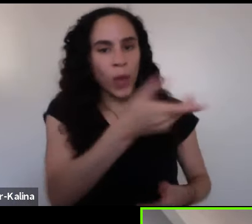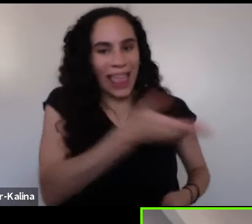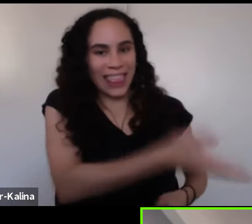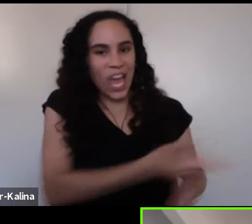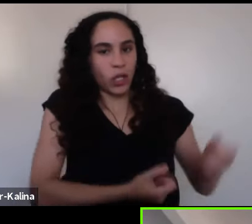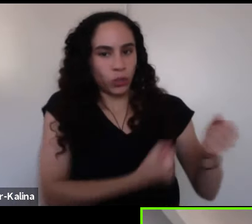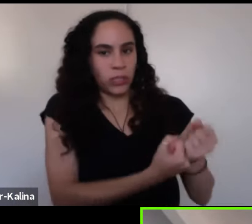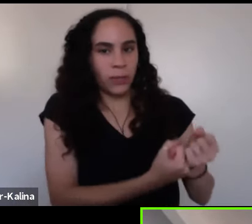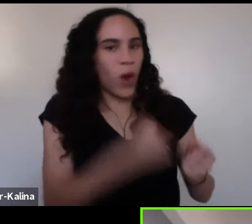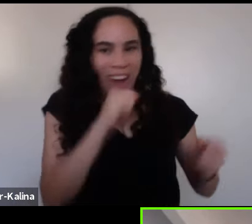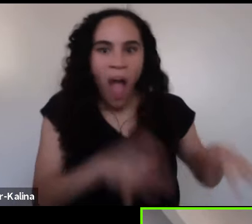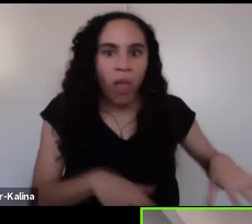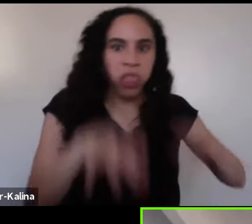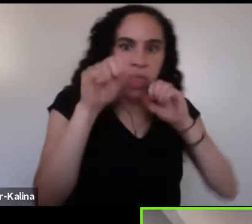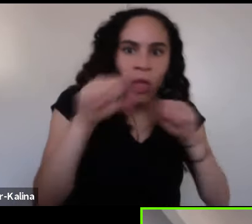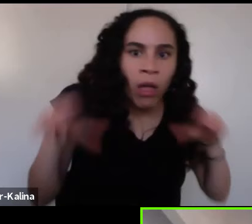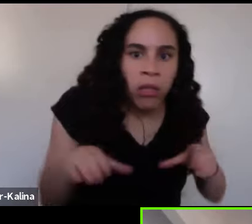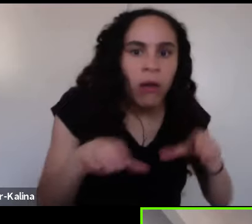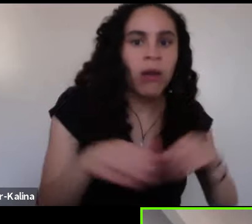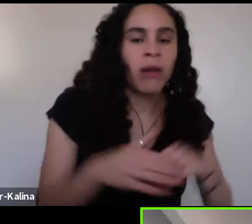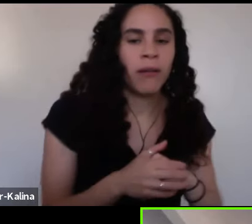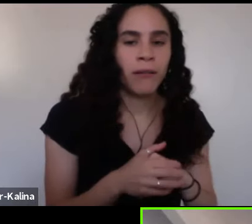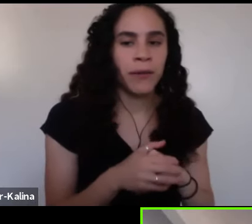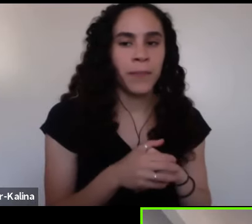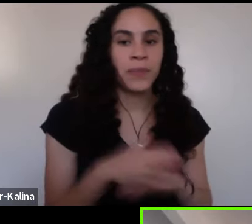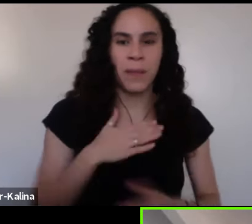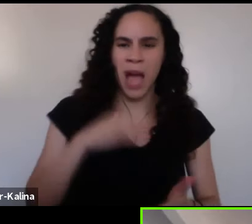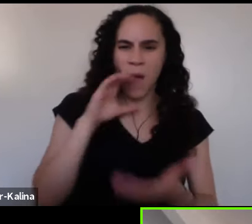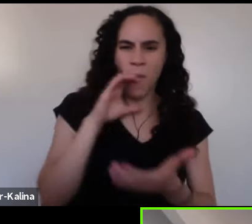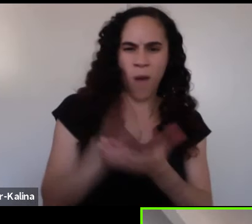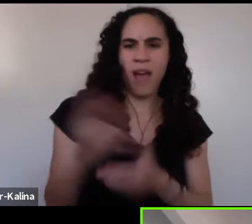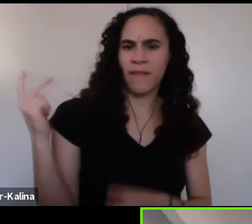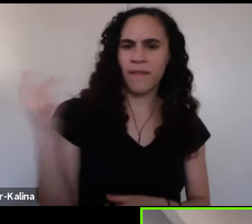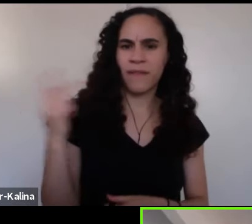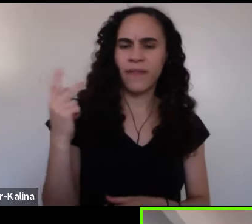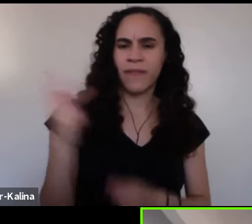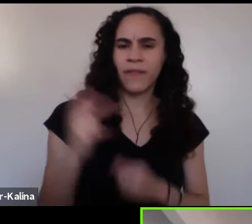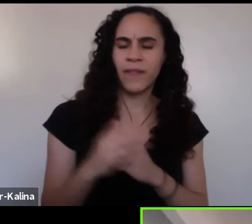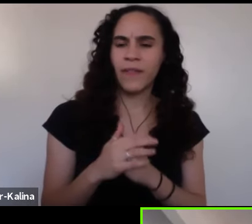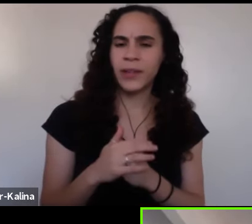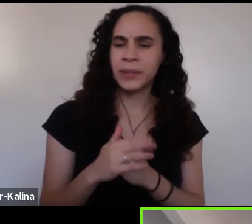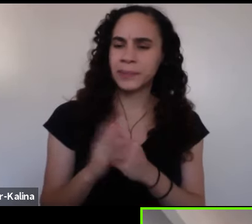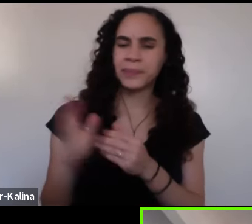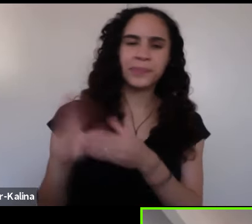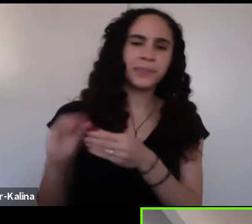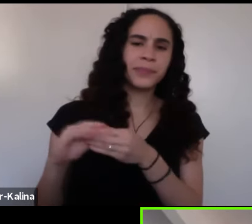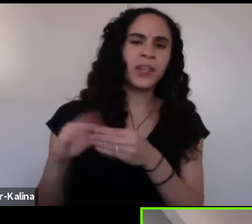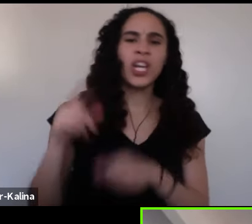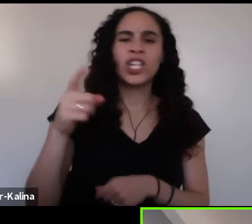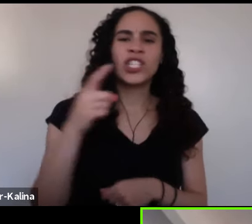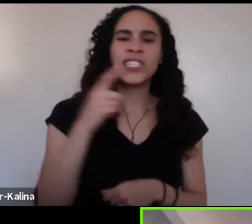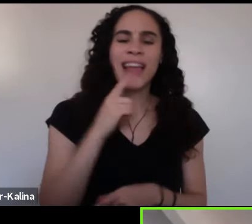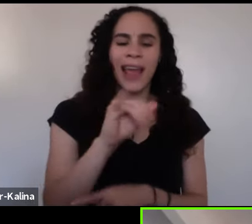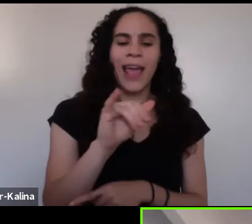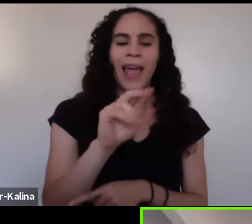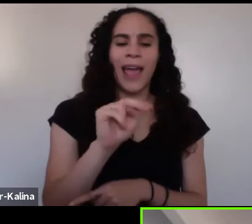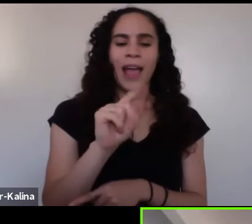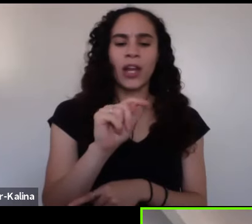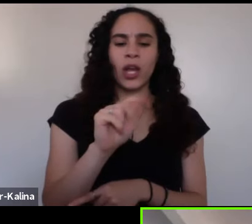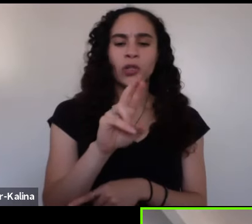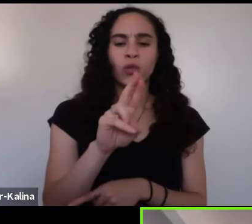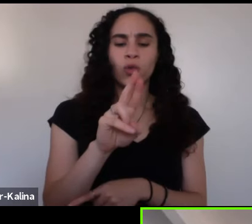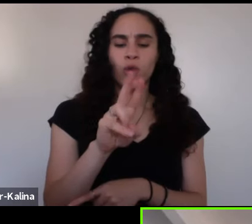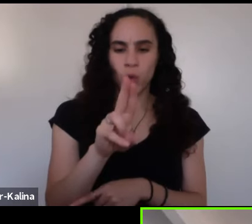wife, we were talking the other day, and she coined this phrase. She said intrusive allyship. And I was